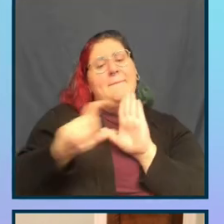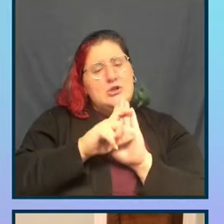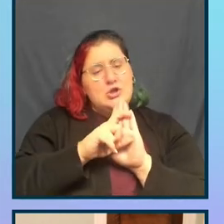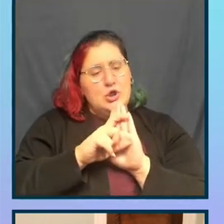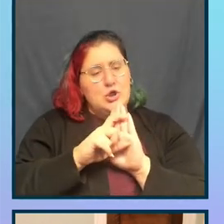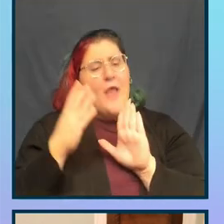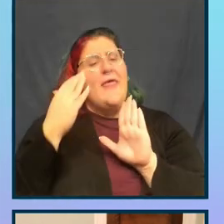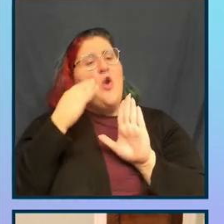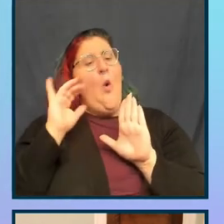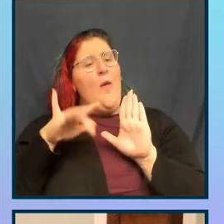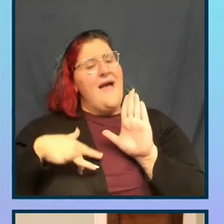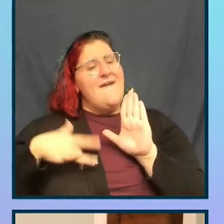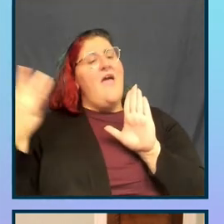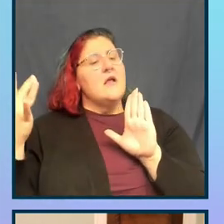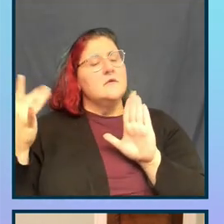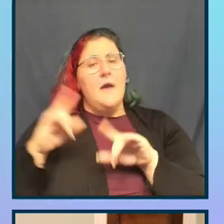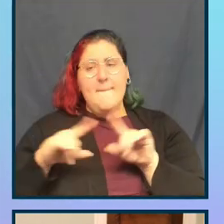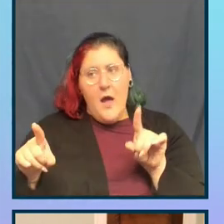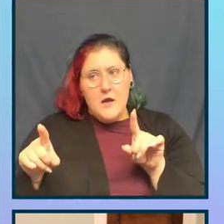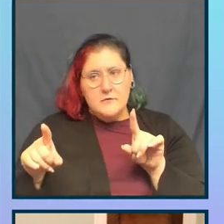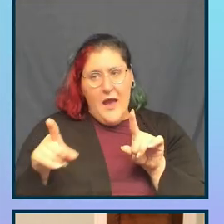you provide that same context in your HTML?